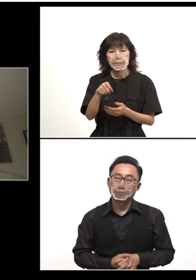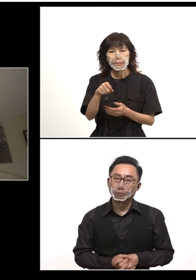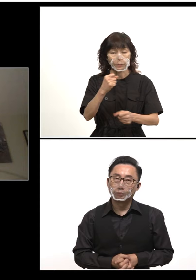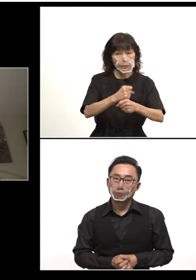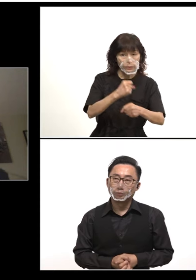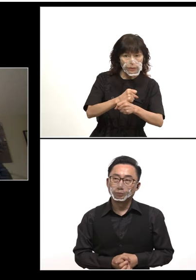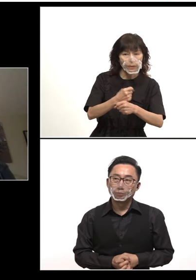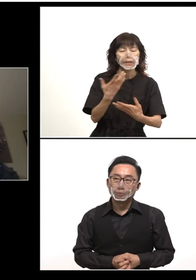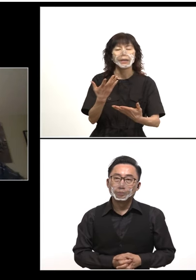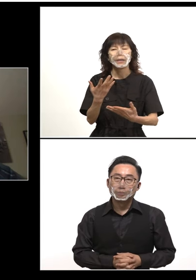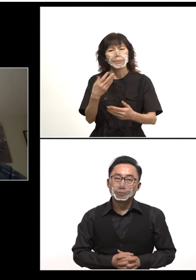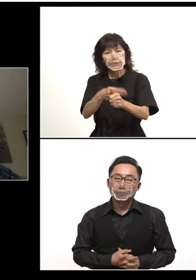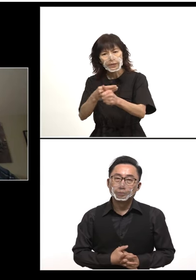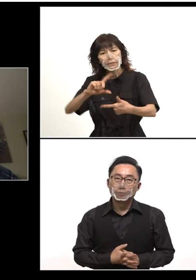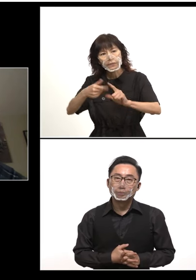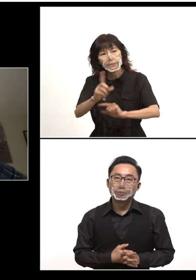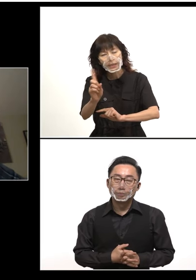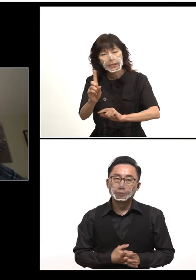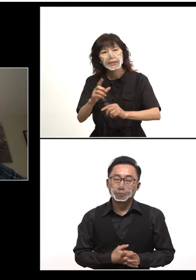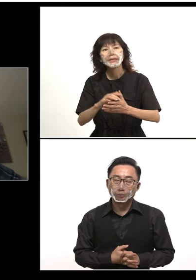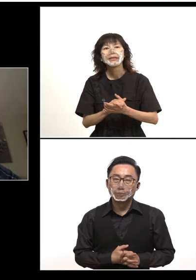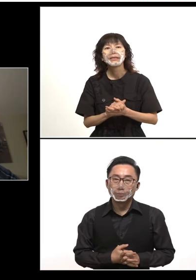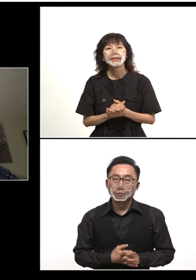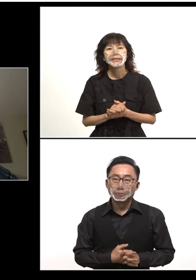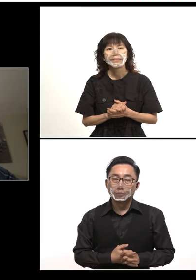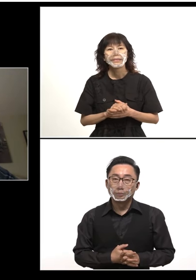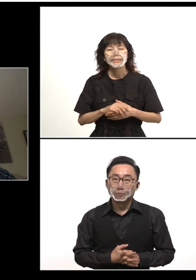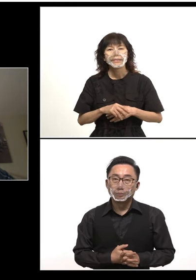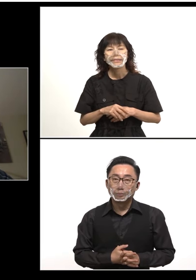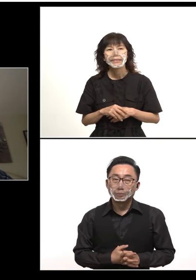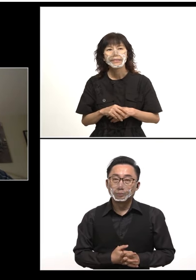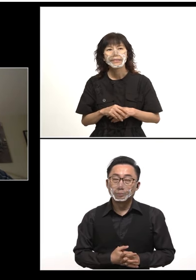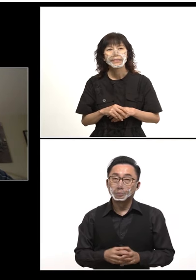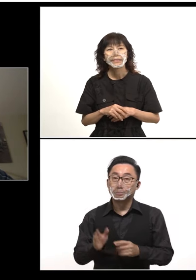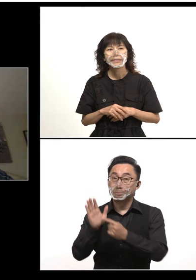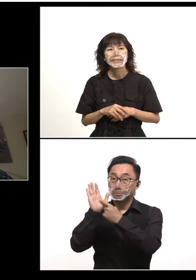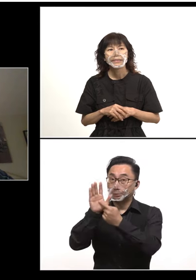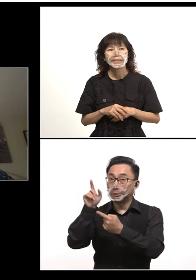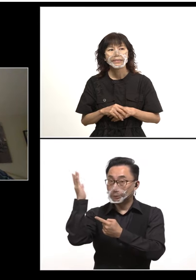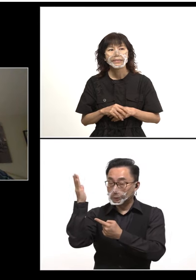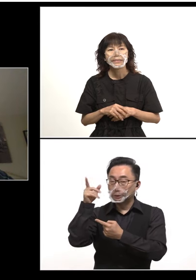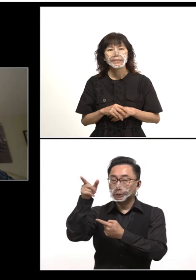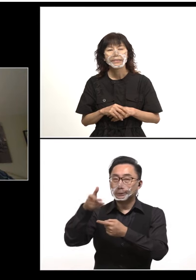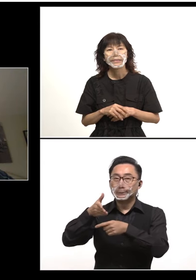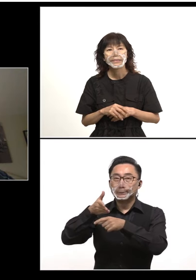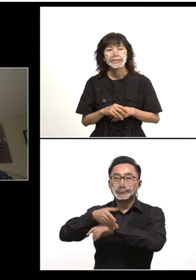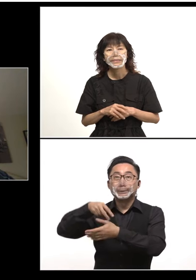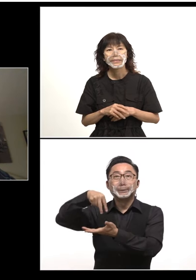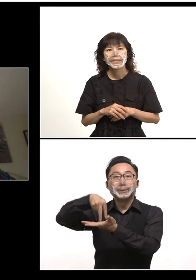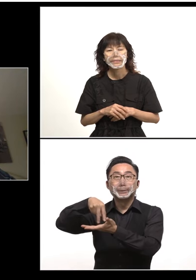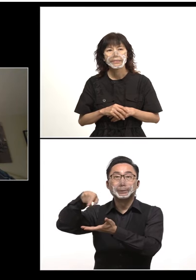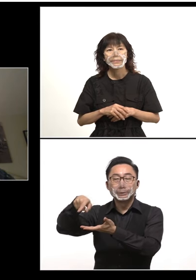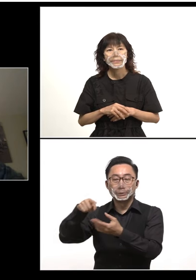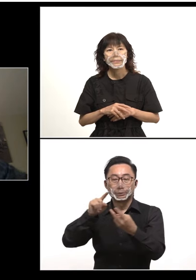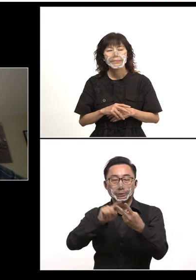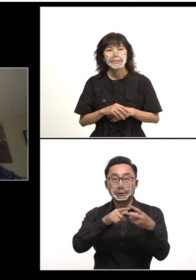So as you saw there, I talked a bit about social enterprise, but we actually have our education program,